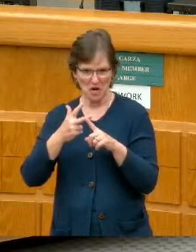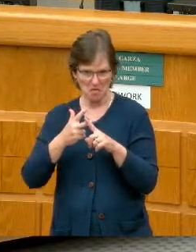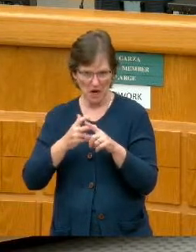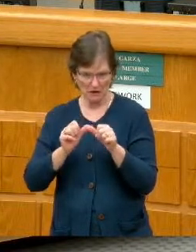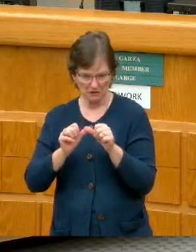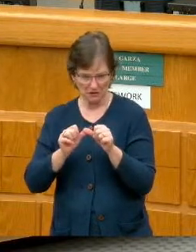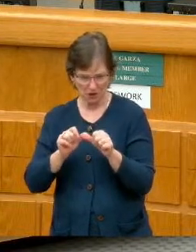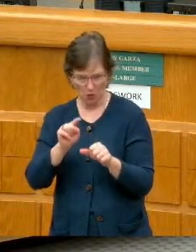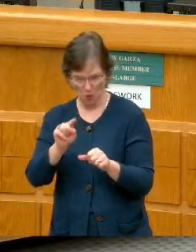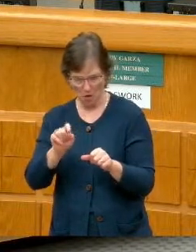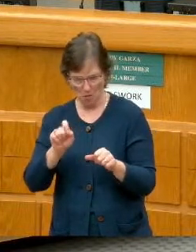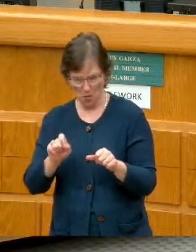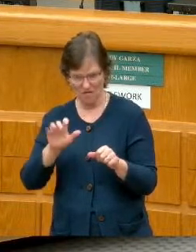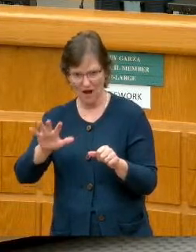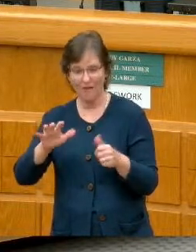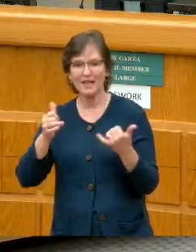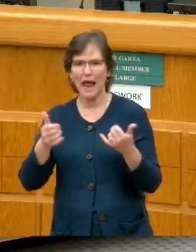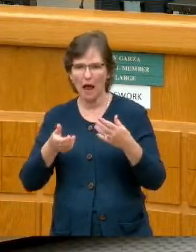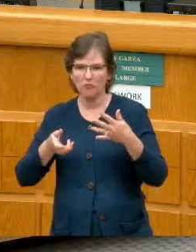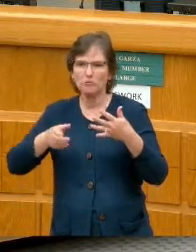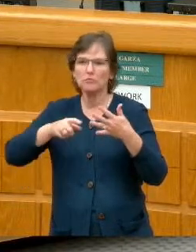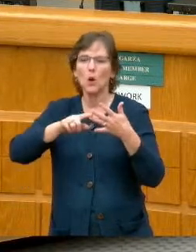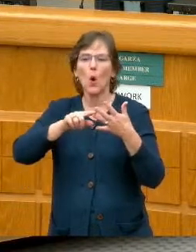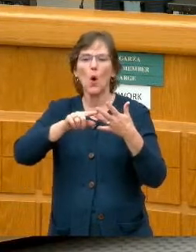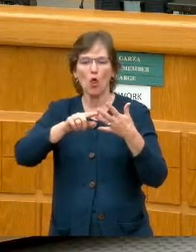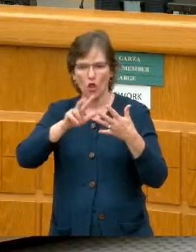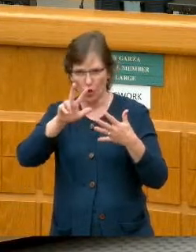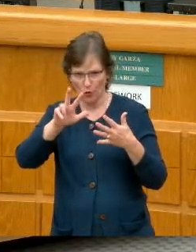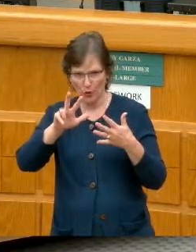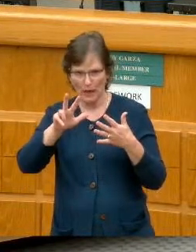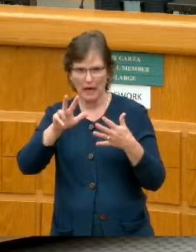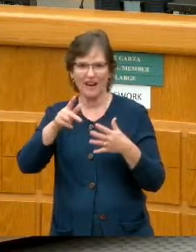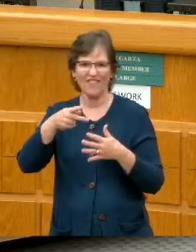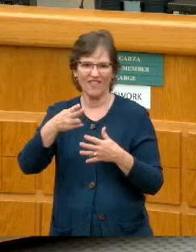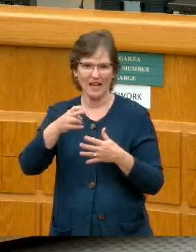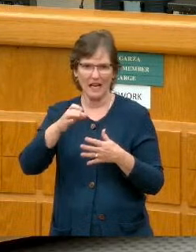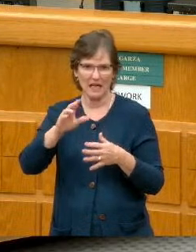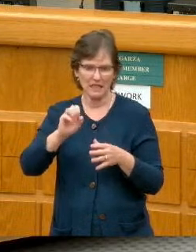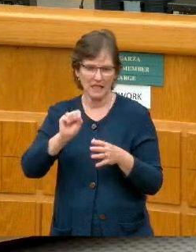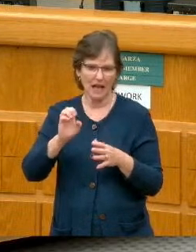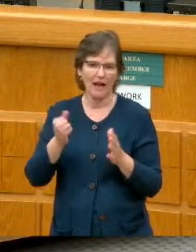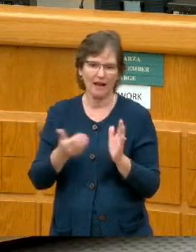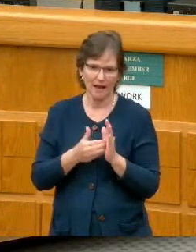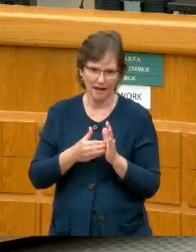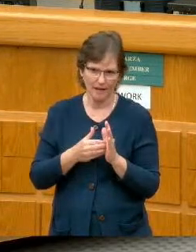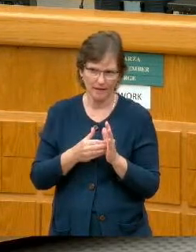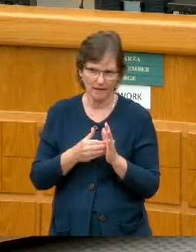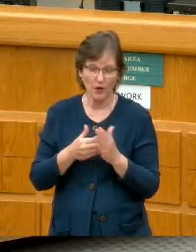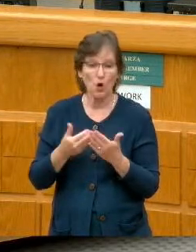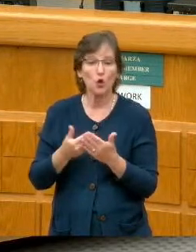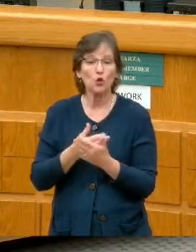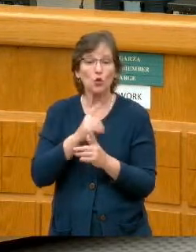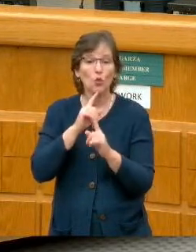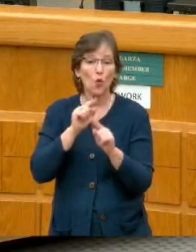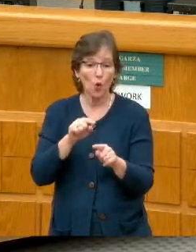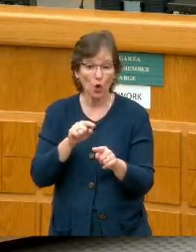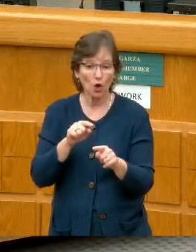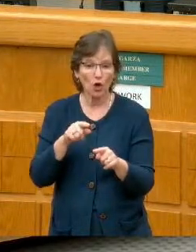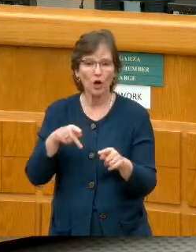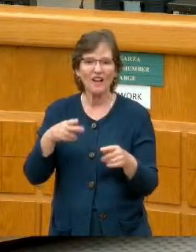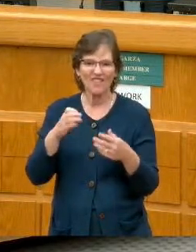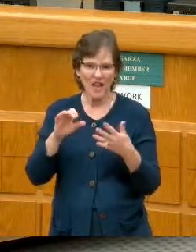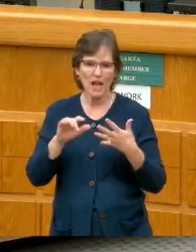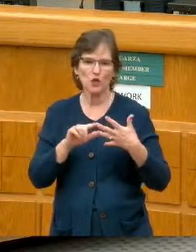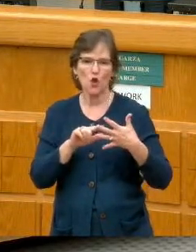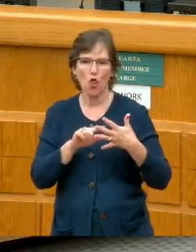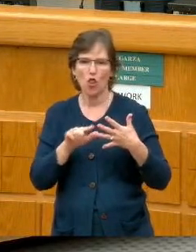opened back up to Phase 3 levels. And last week I called it Phase 3. This week, with the new order, it's really Phase 3, with the bars back up